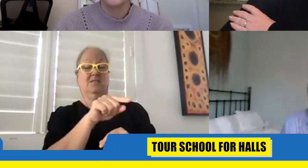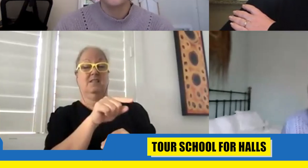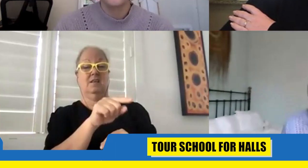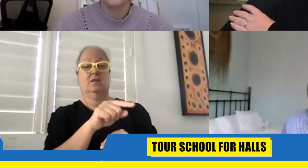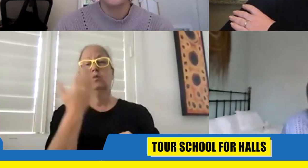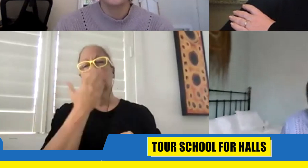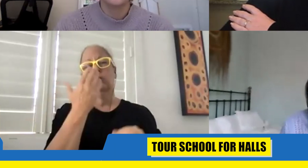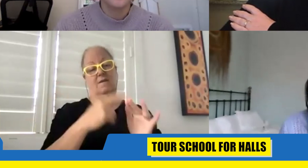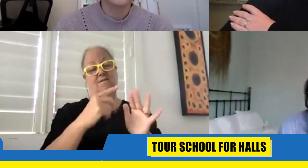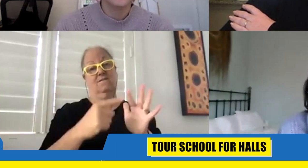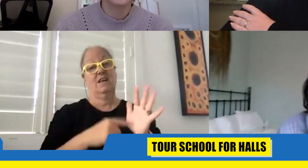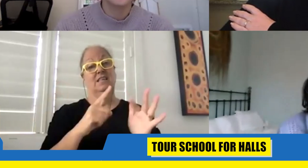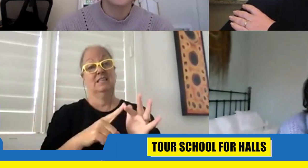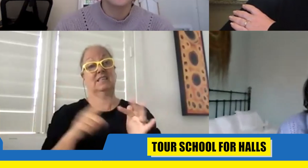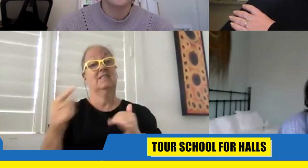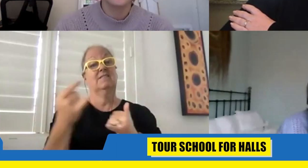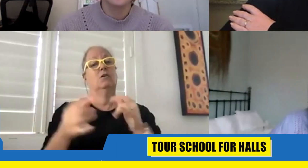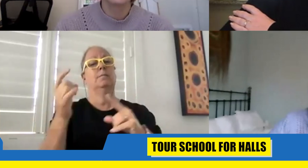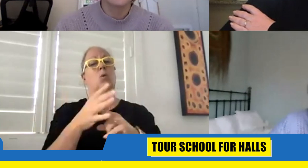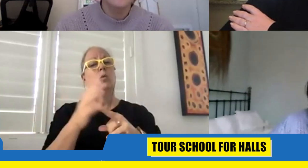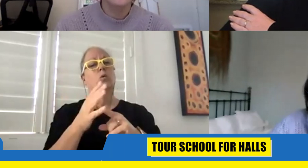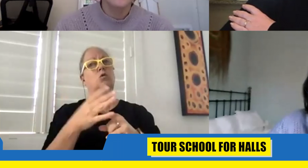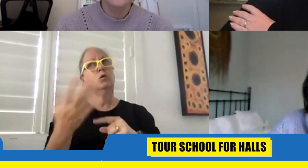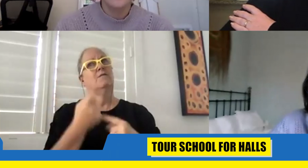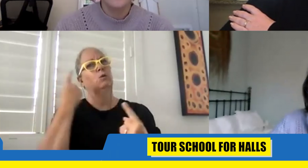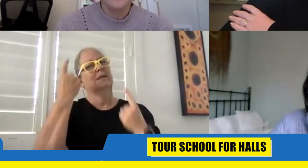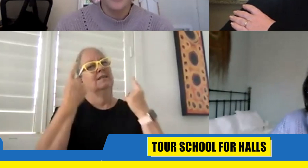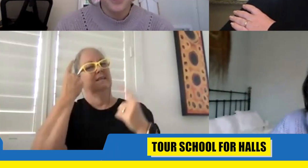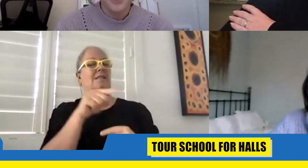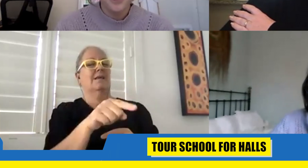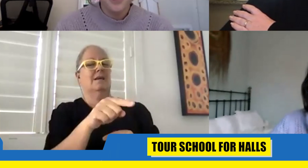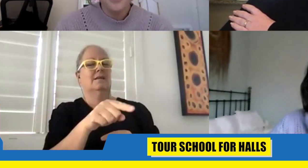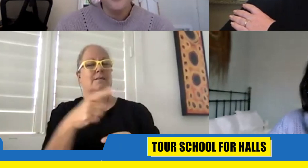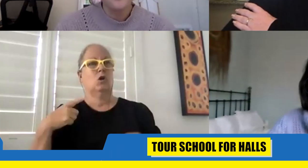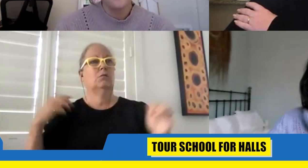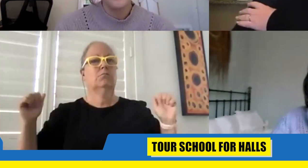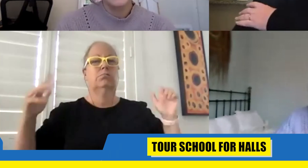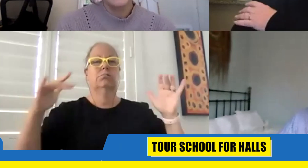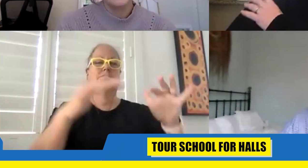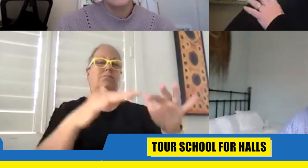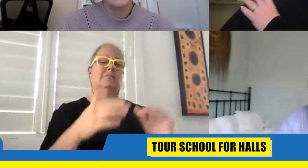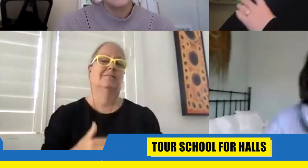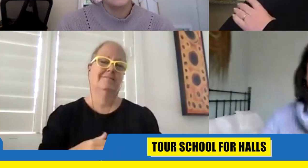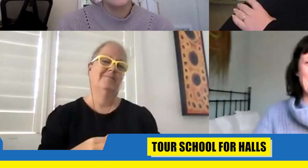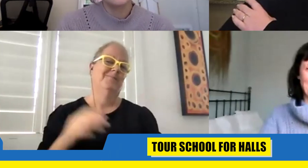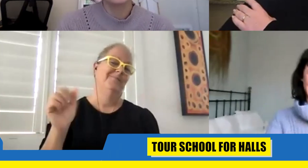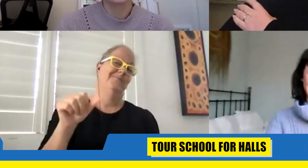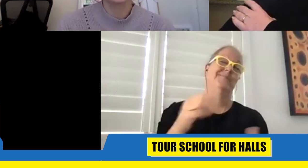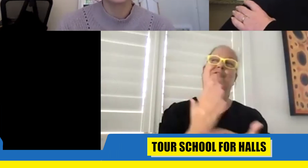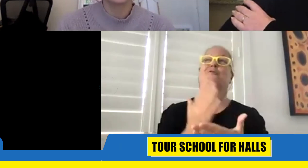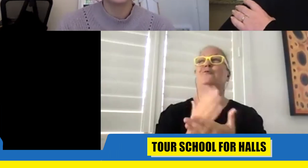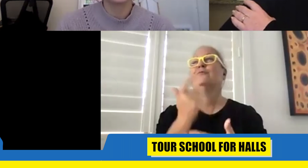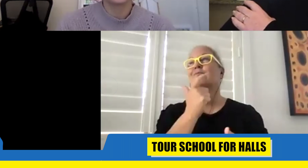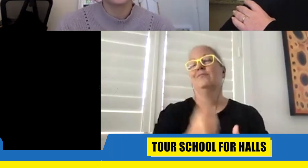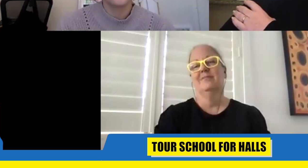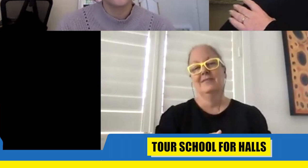fete actually really is an important factor to program around. Just wanted to add that to the discussion. Absolutely. Yeah, getting